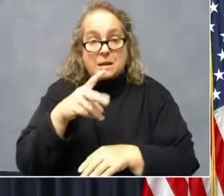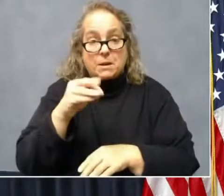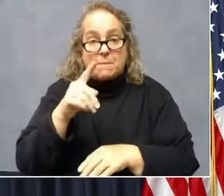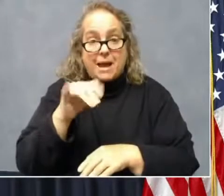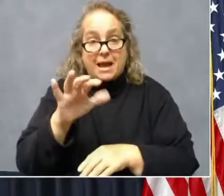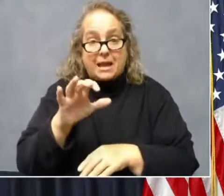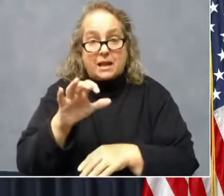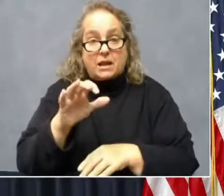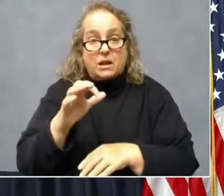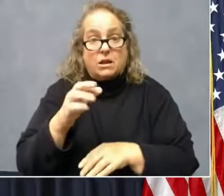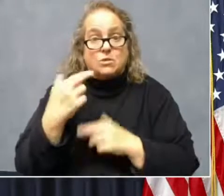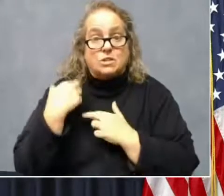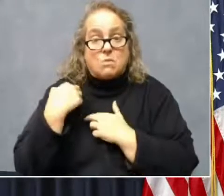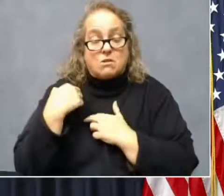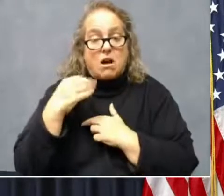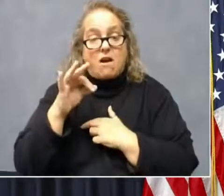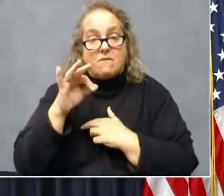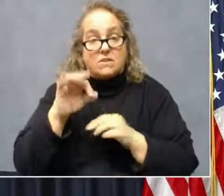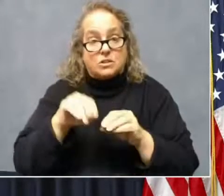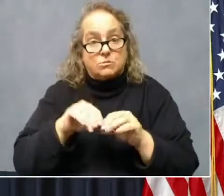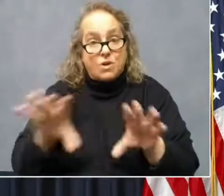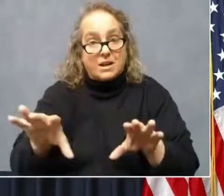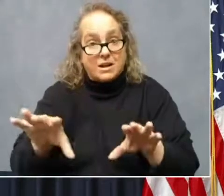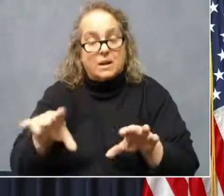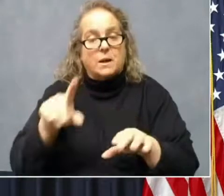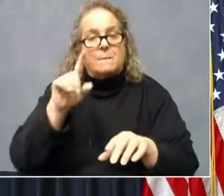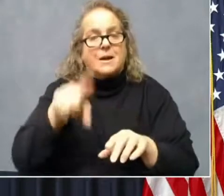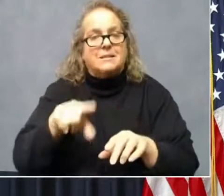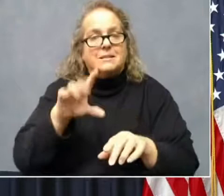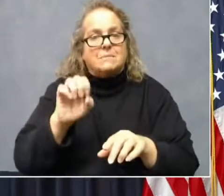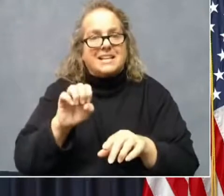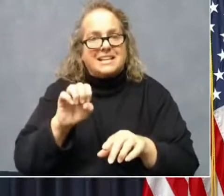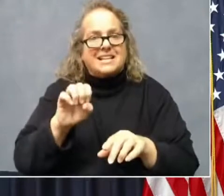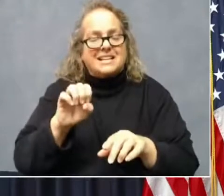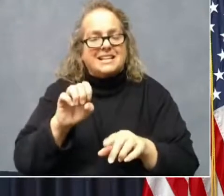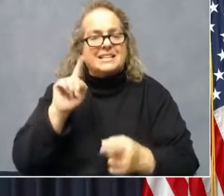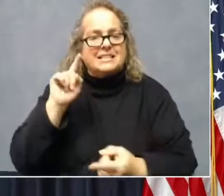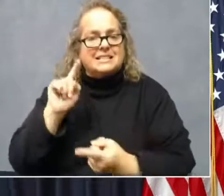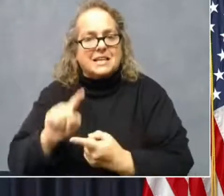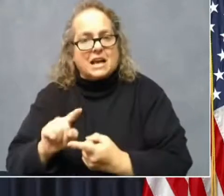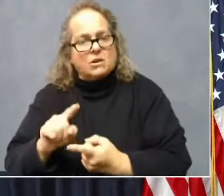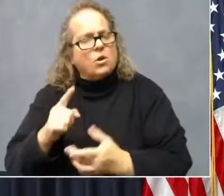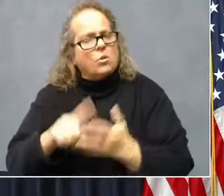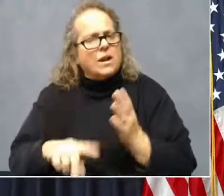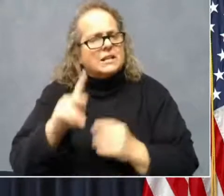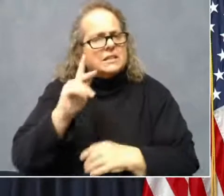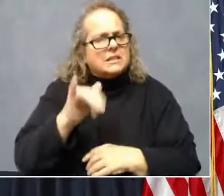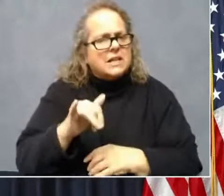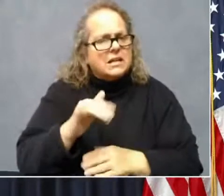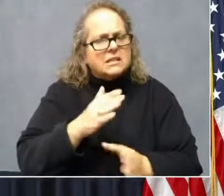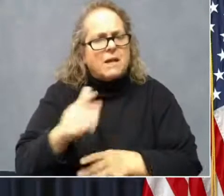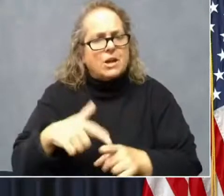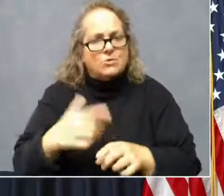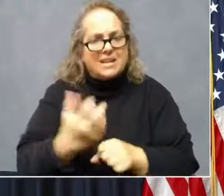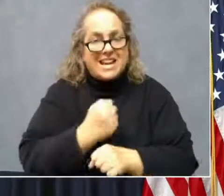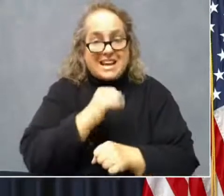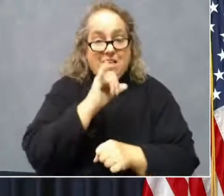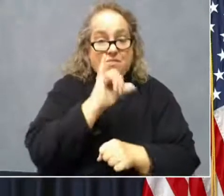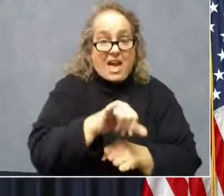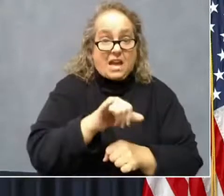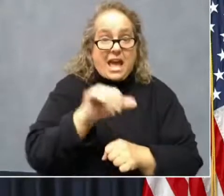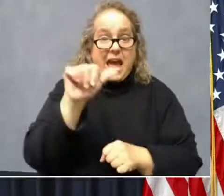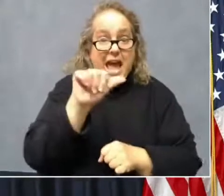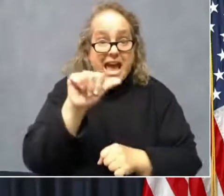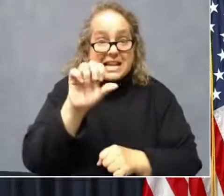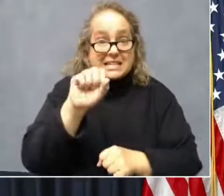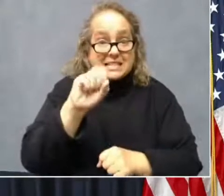spread must be scaled. So what is Kentucky's plan to get more of this group tested? That's